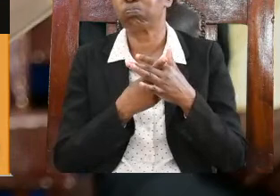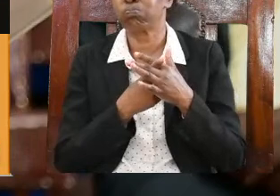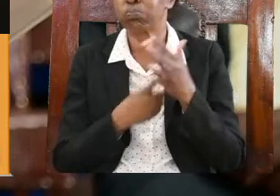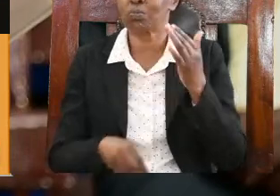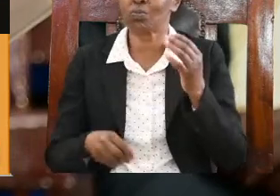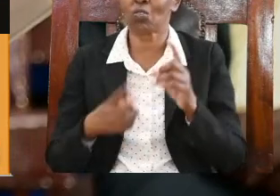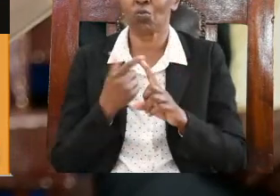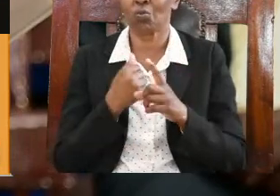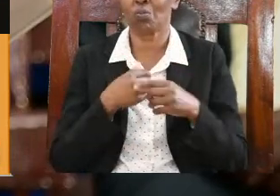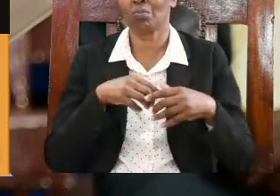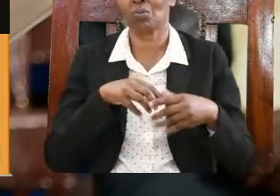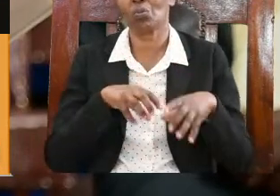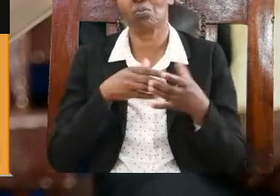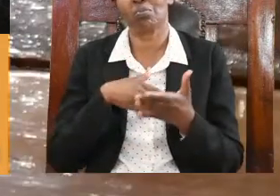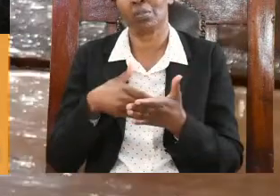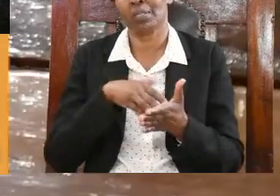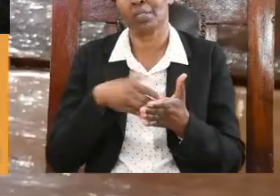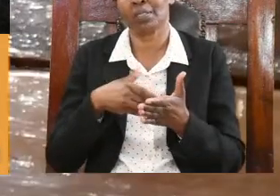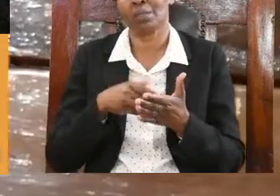of weaknesses.